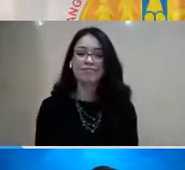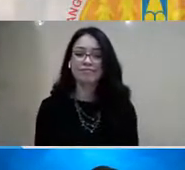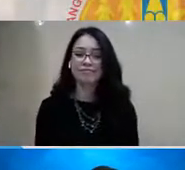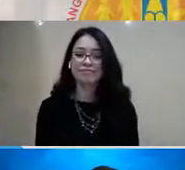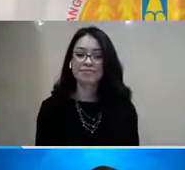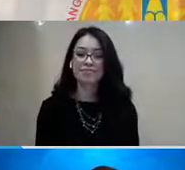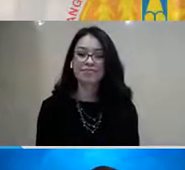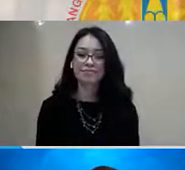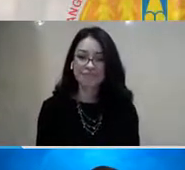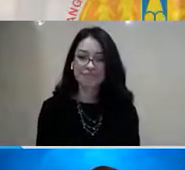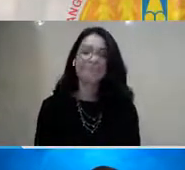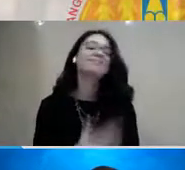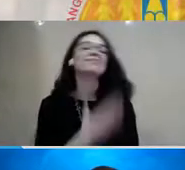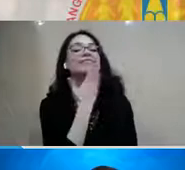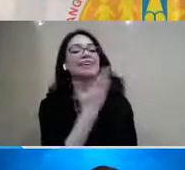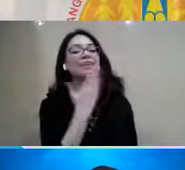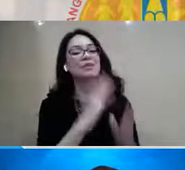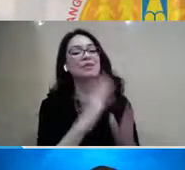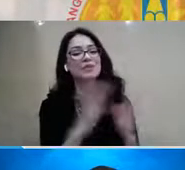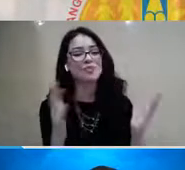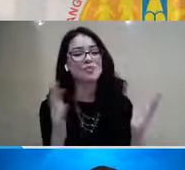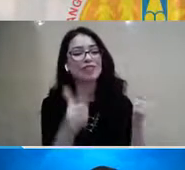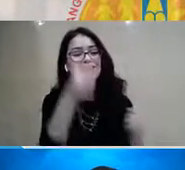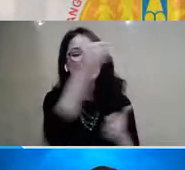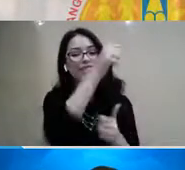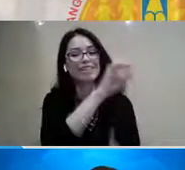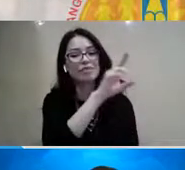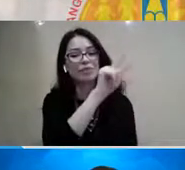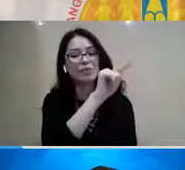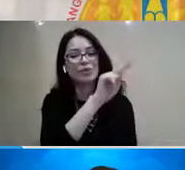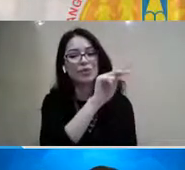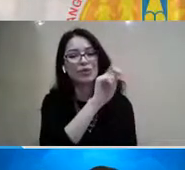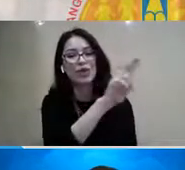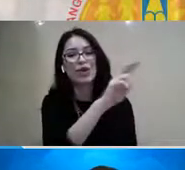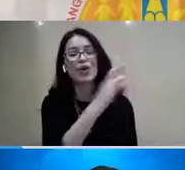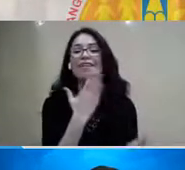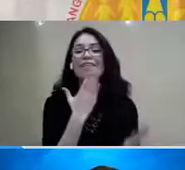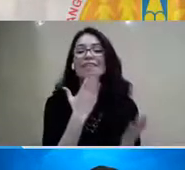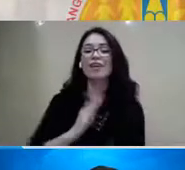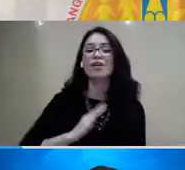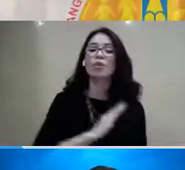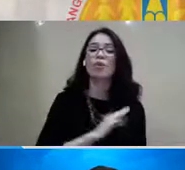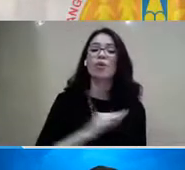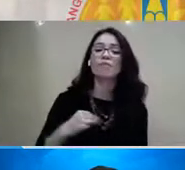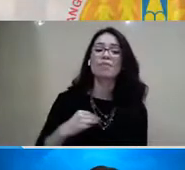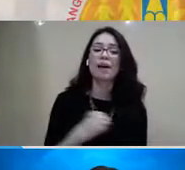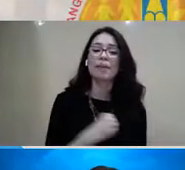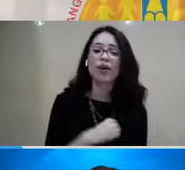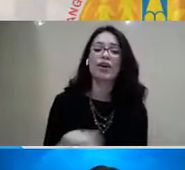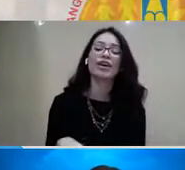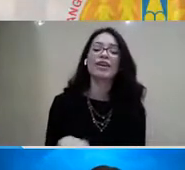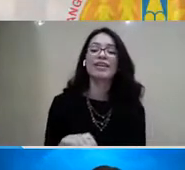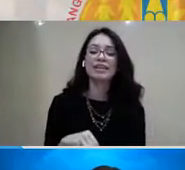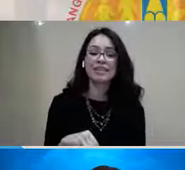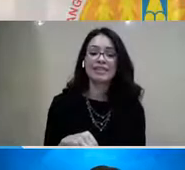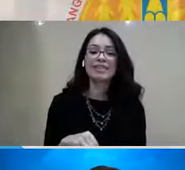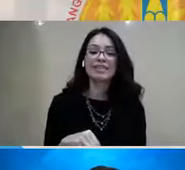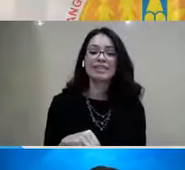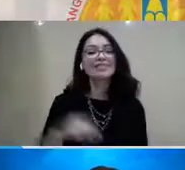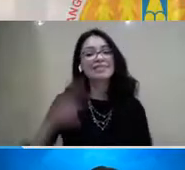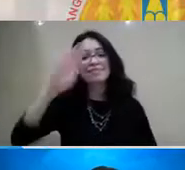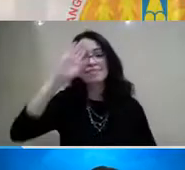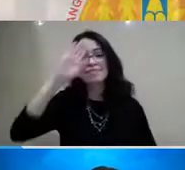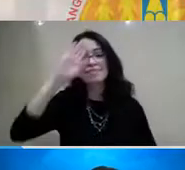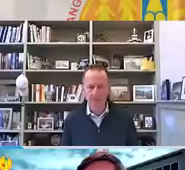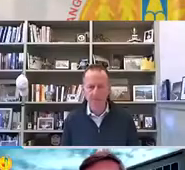Thank you, Superintendent Buettner. Thank you, Board Member Melvoin and Board Member Ortiz Franklin. Greetings,